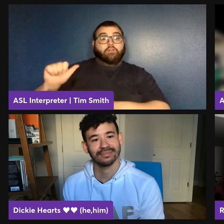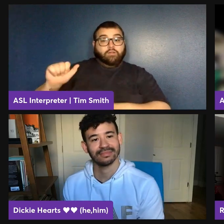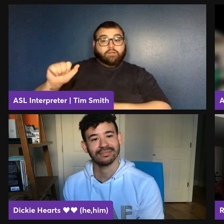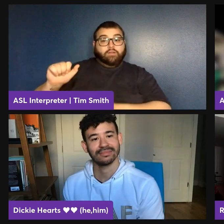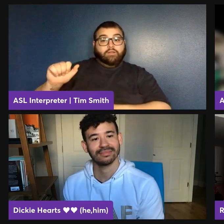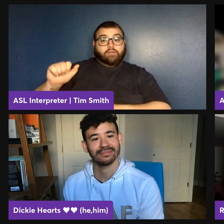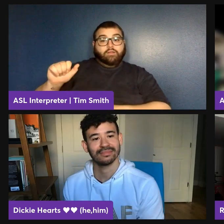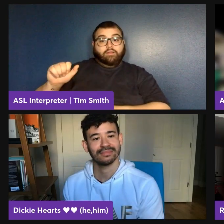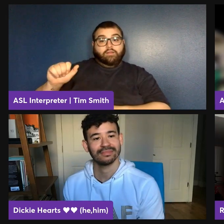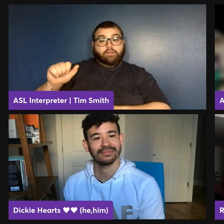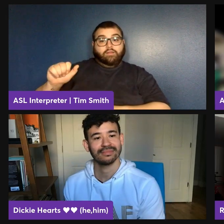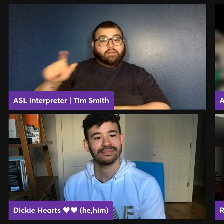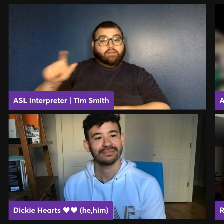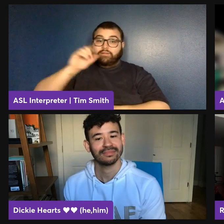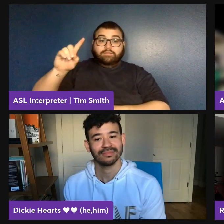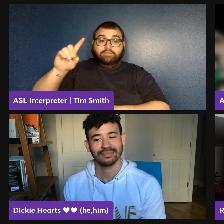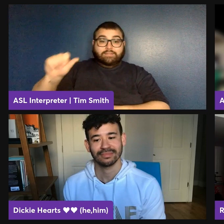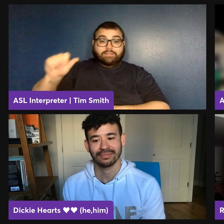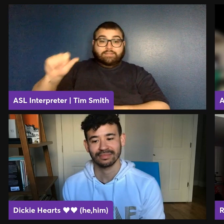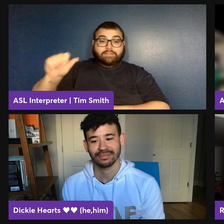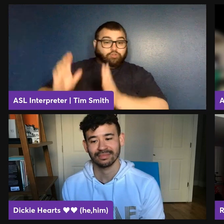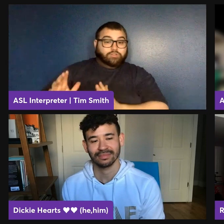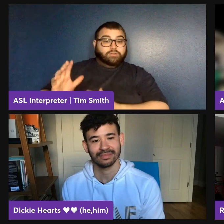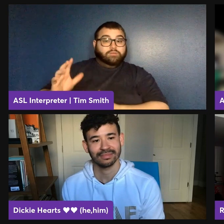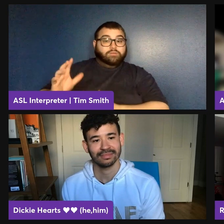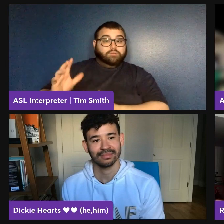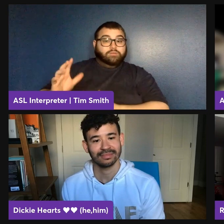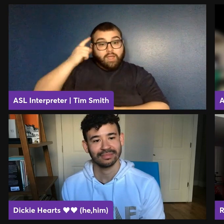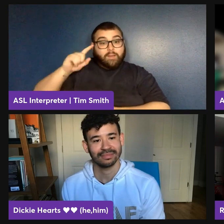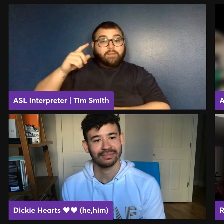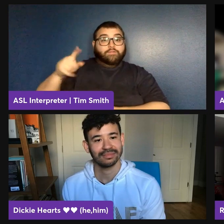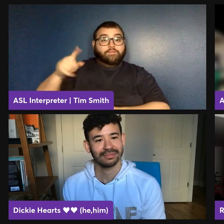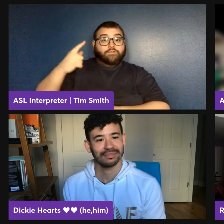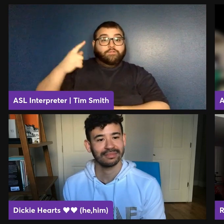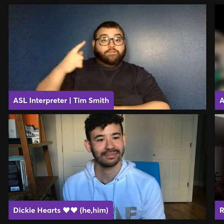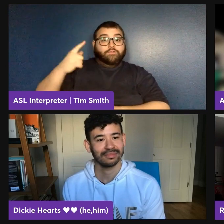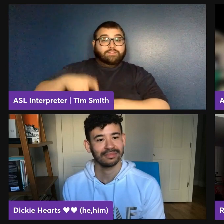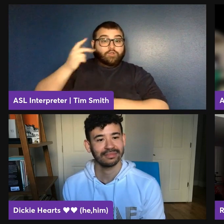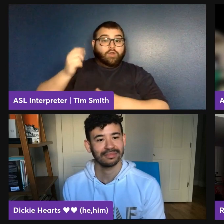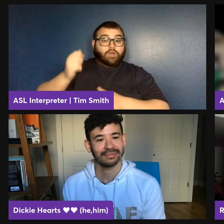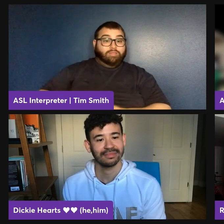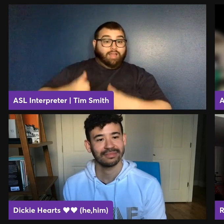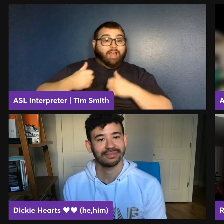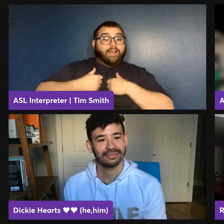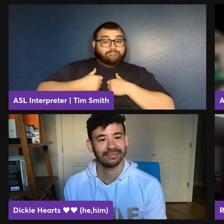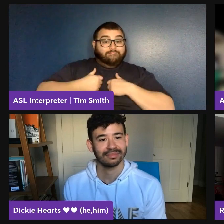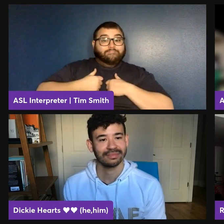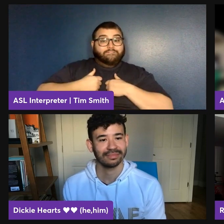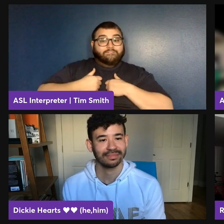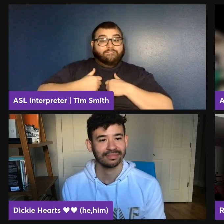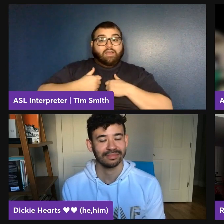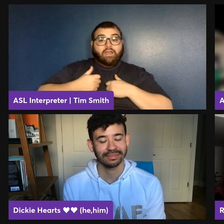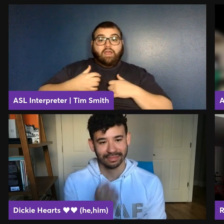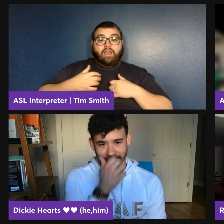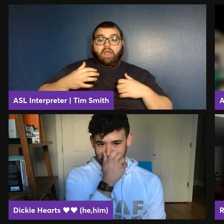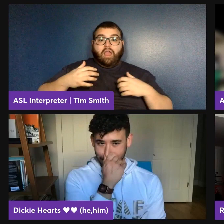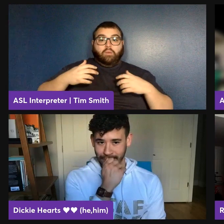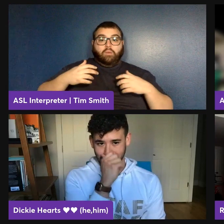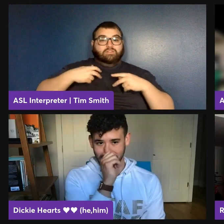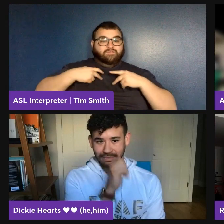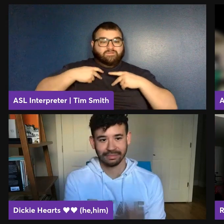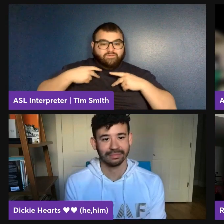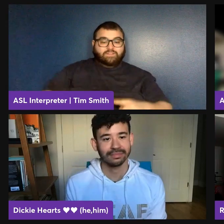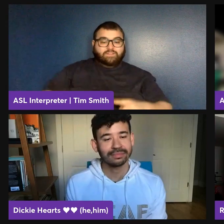a disabled actress, but because that was the first time I had ever seen it live, I was so viscerally